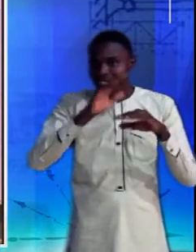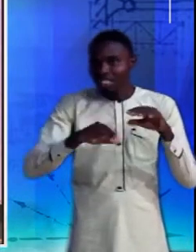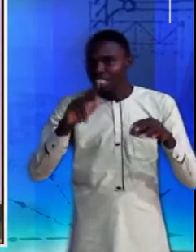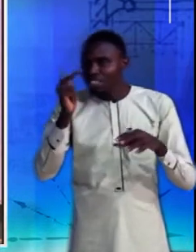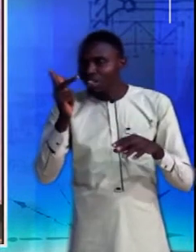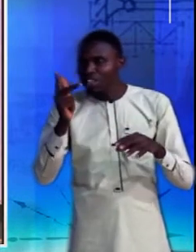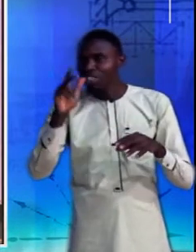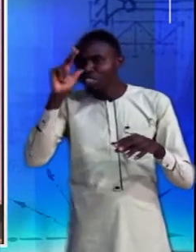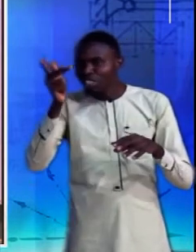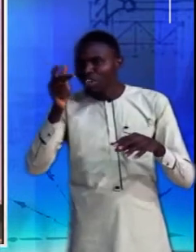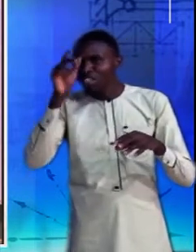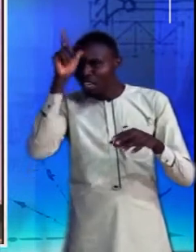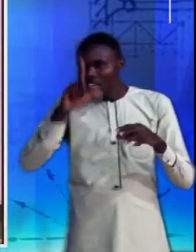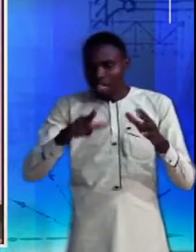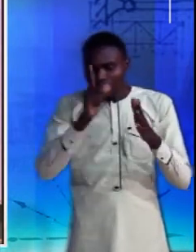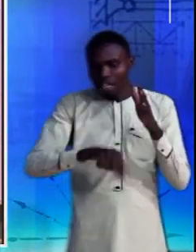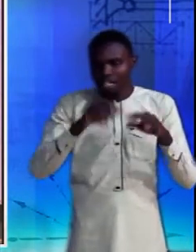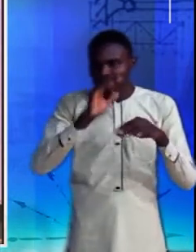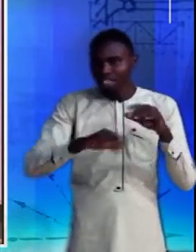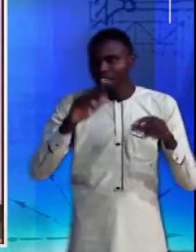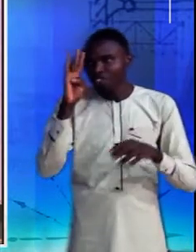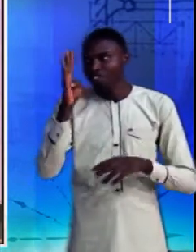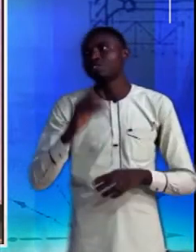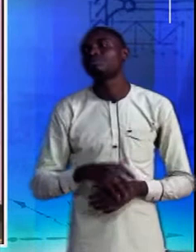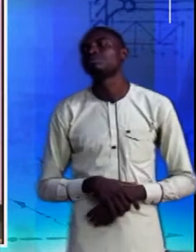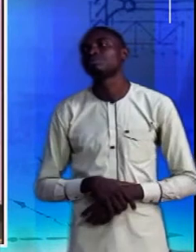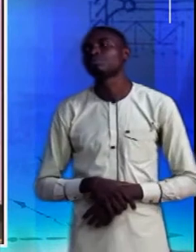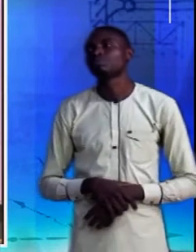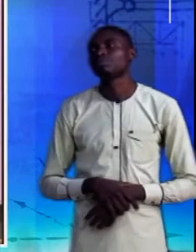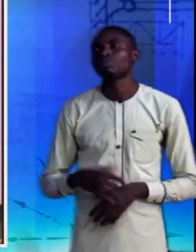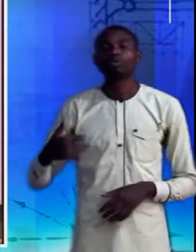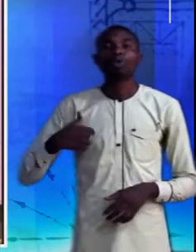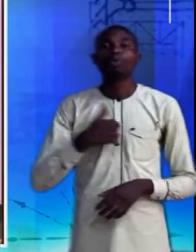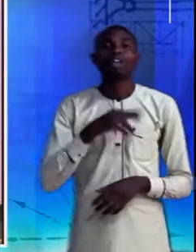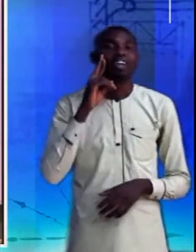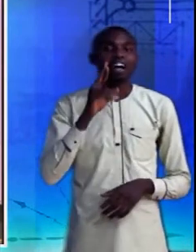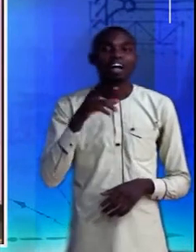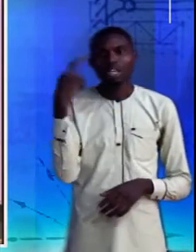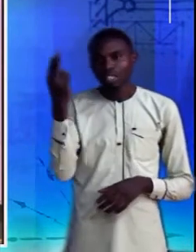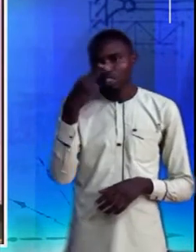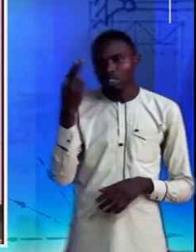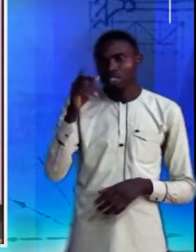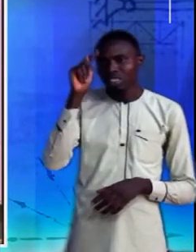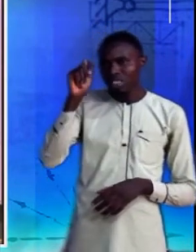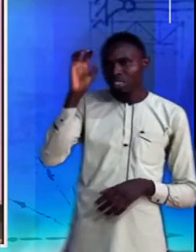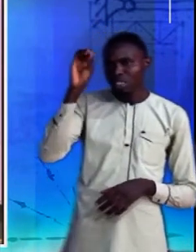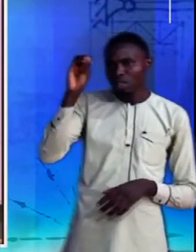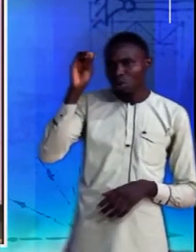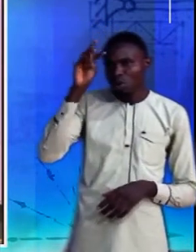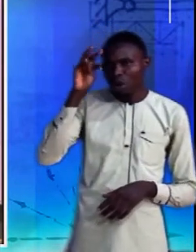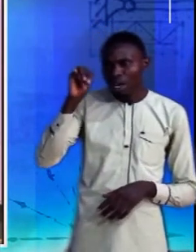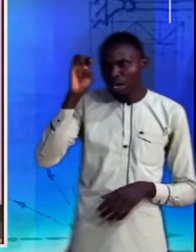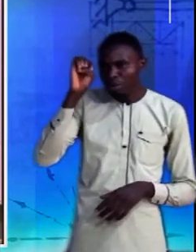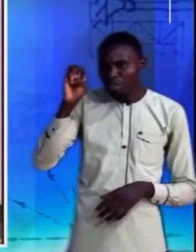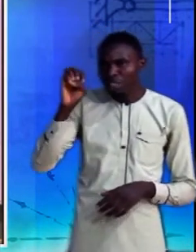have an hour, we have a day, we have a year, we have a week, and we have a month. All those